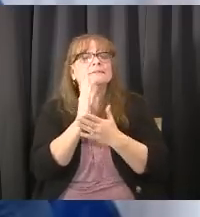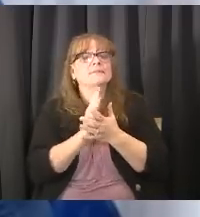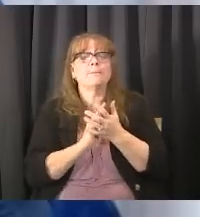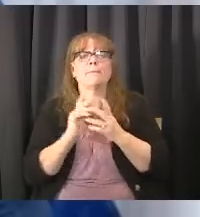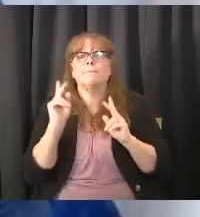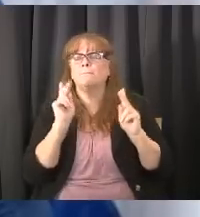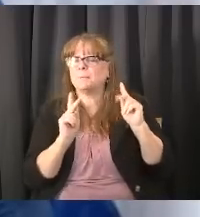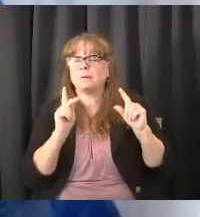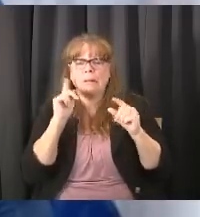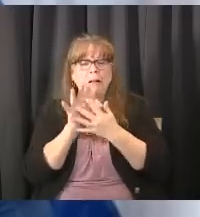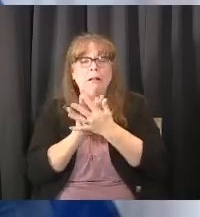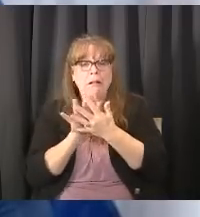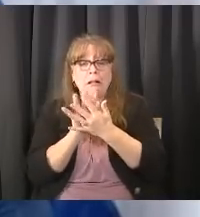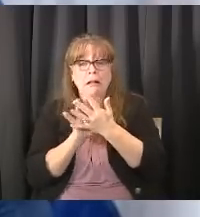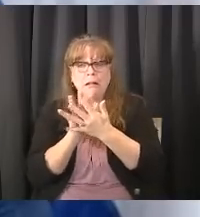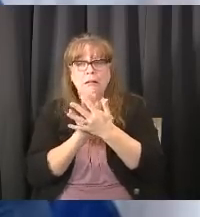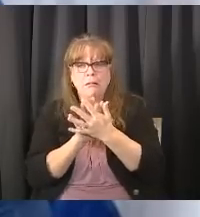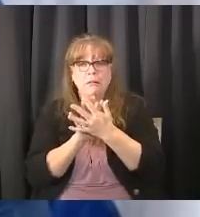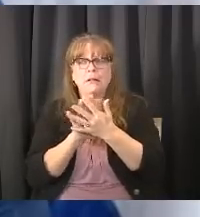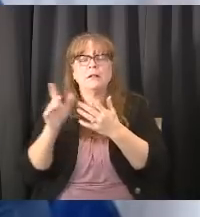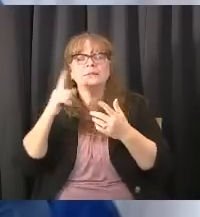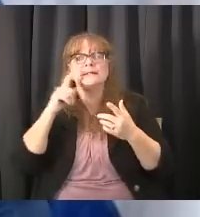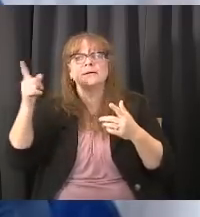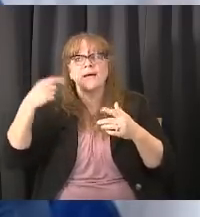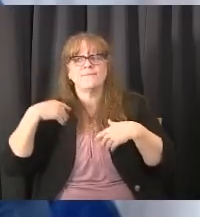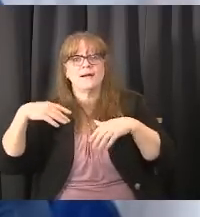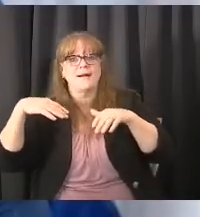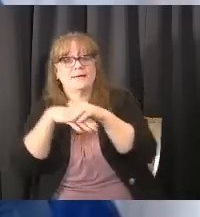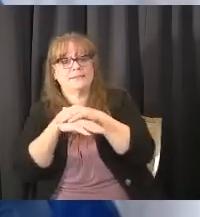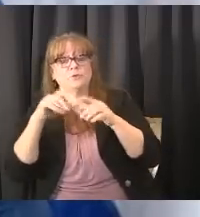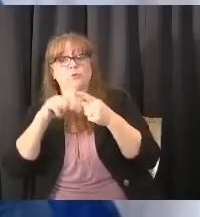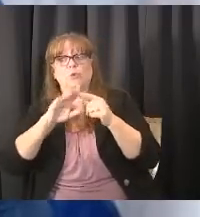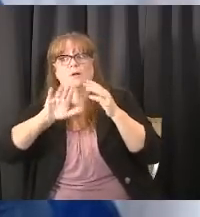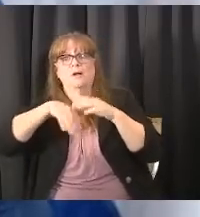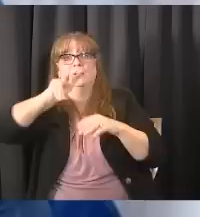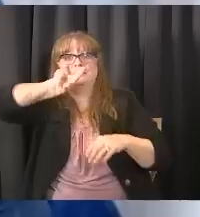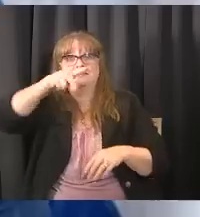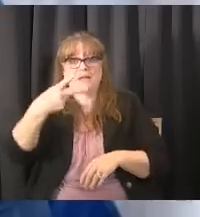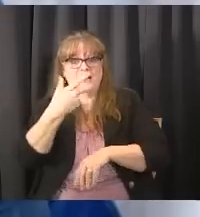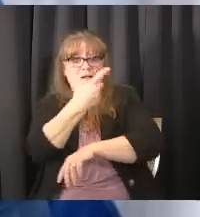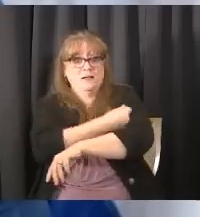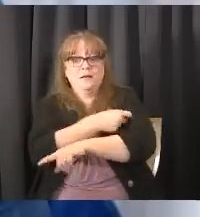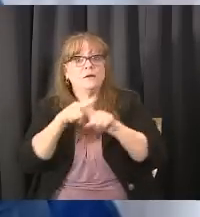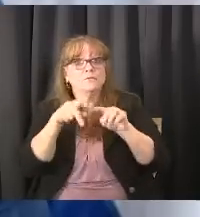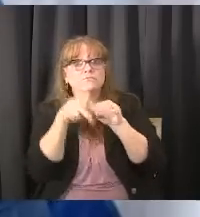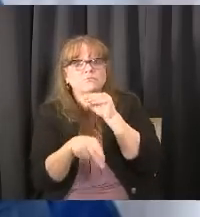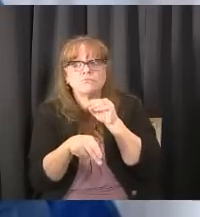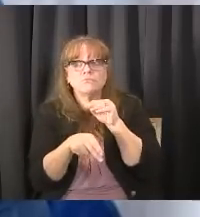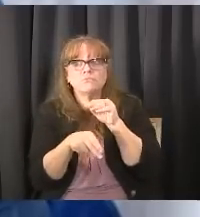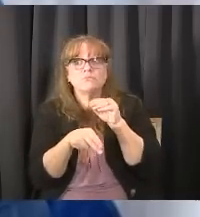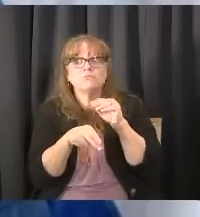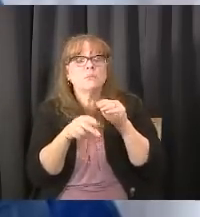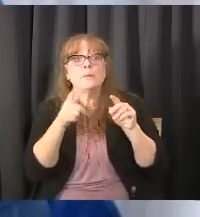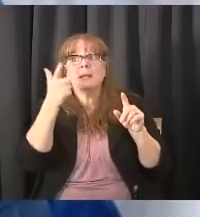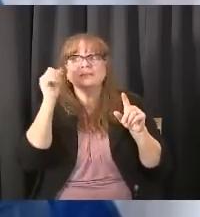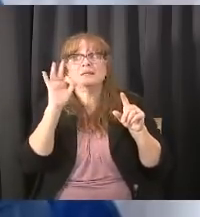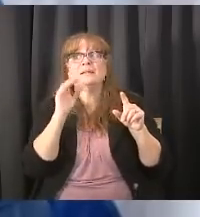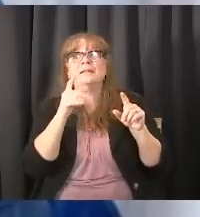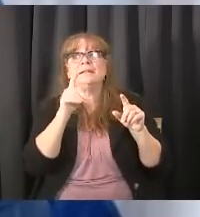they vaccinated people who were in a lower priority group before finishing everybody in